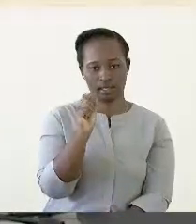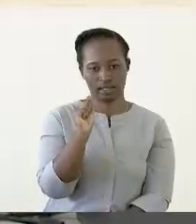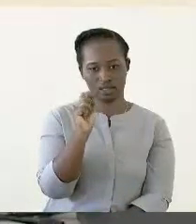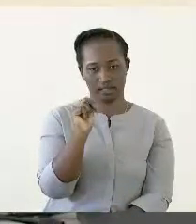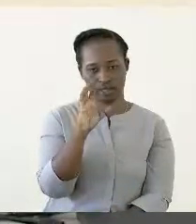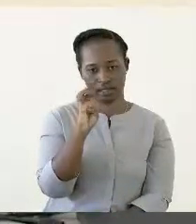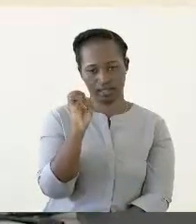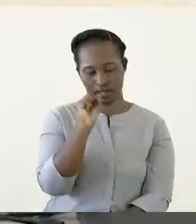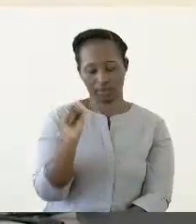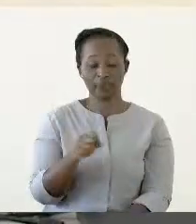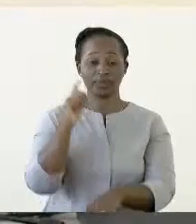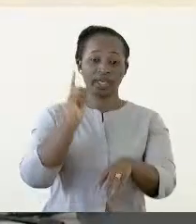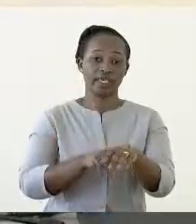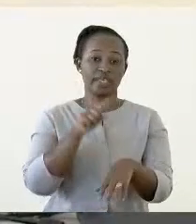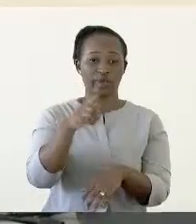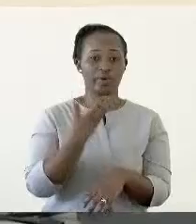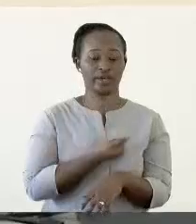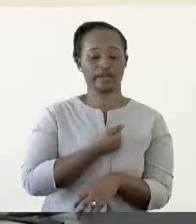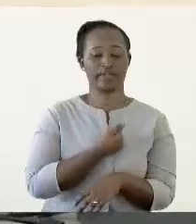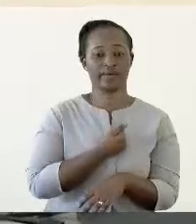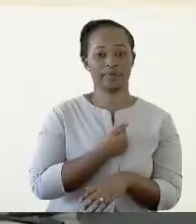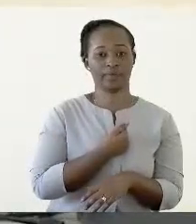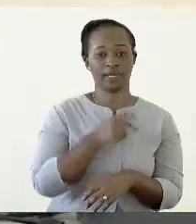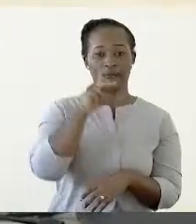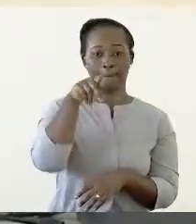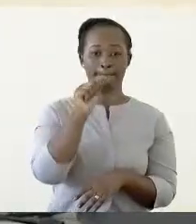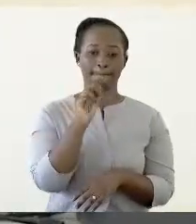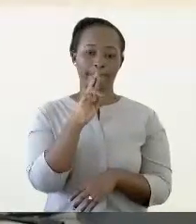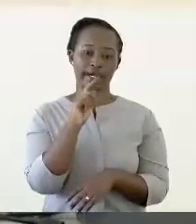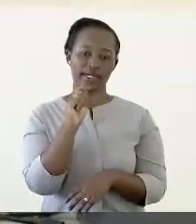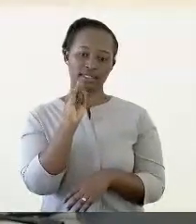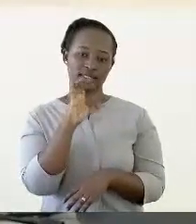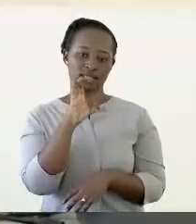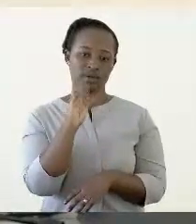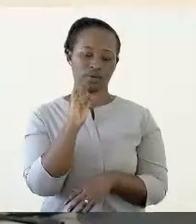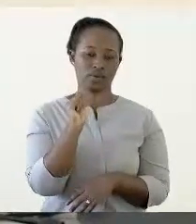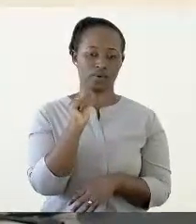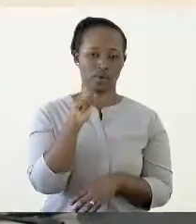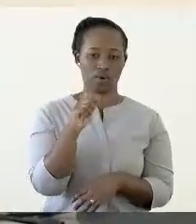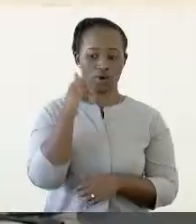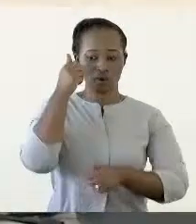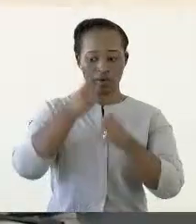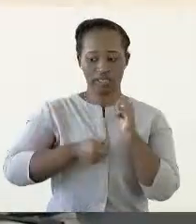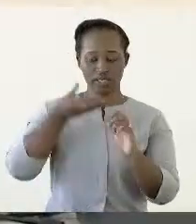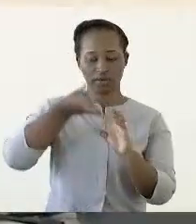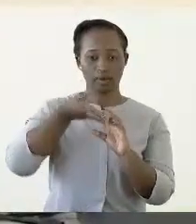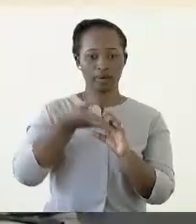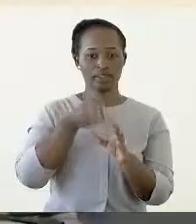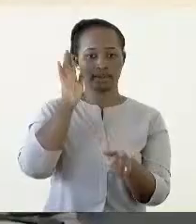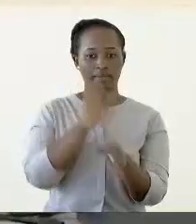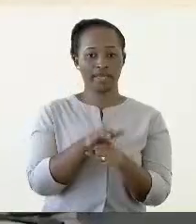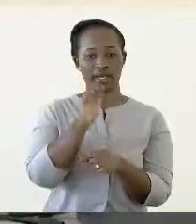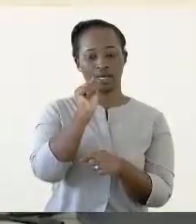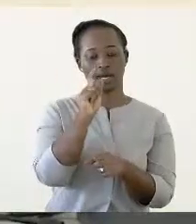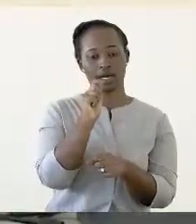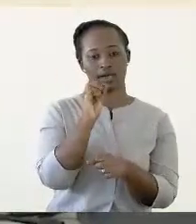is composed, I can call it a polyatomic particle, which is composed by many